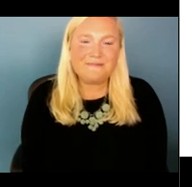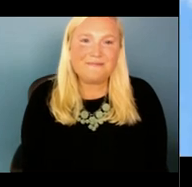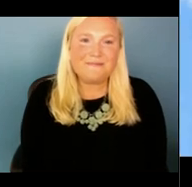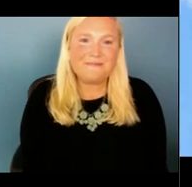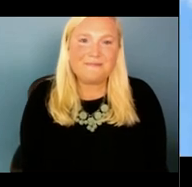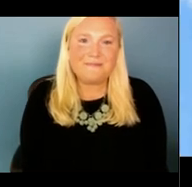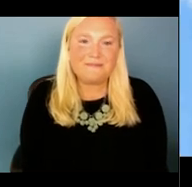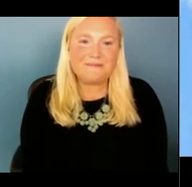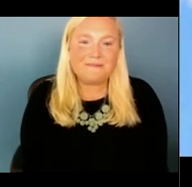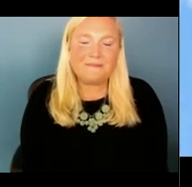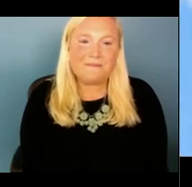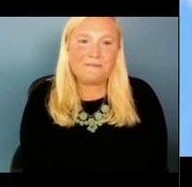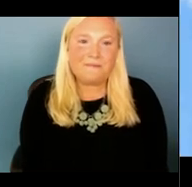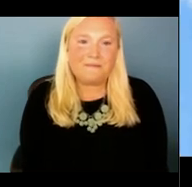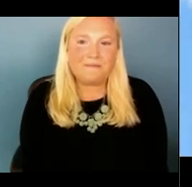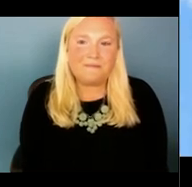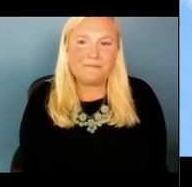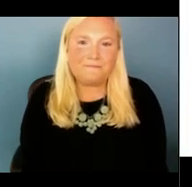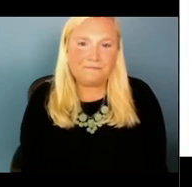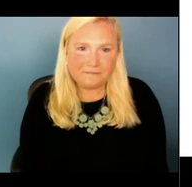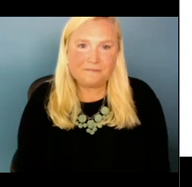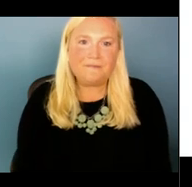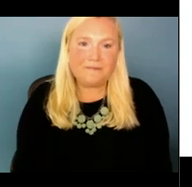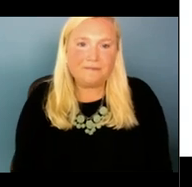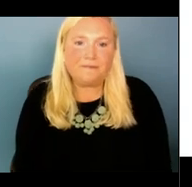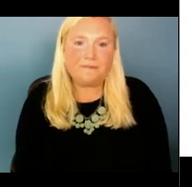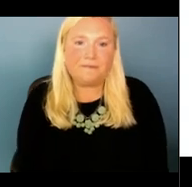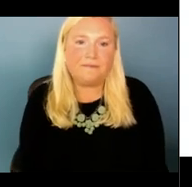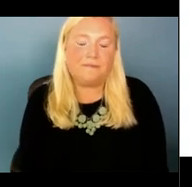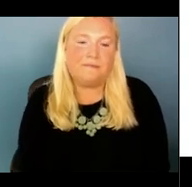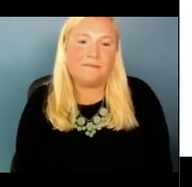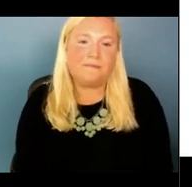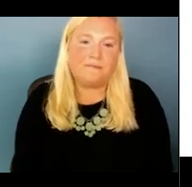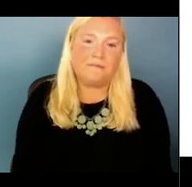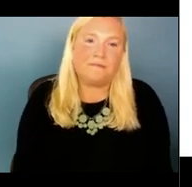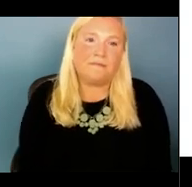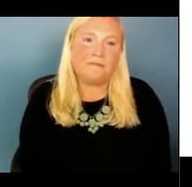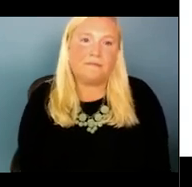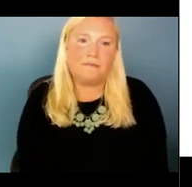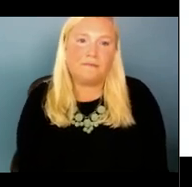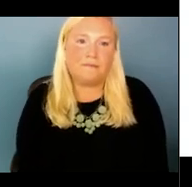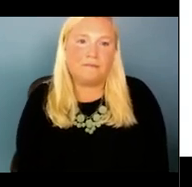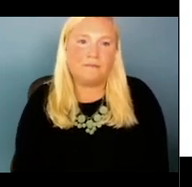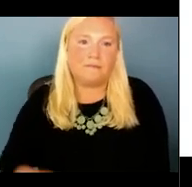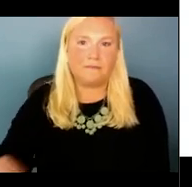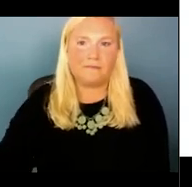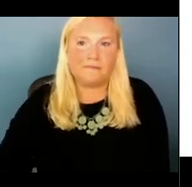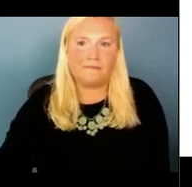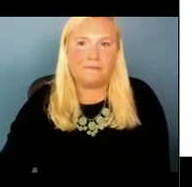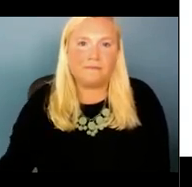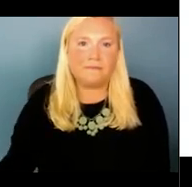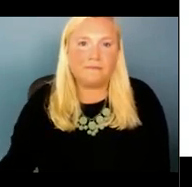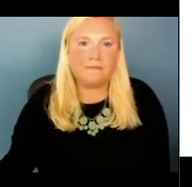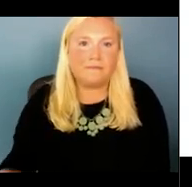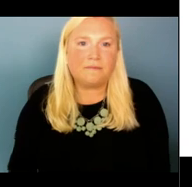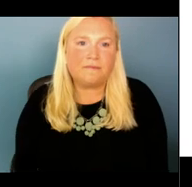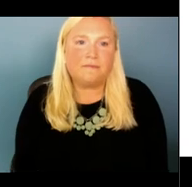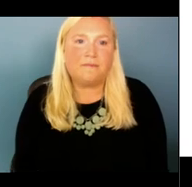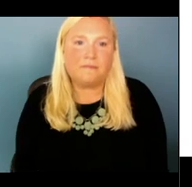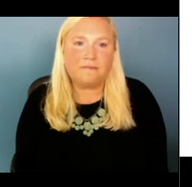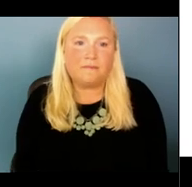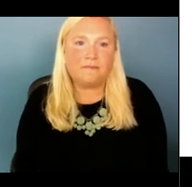into our pre-submitted questions. Our first question comes from Tanya, and the question is, what causes